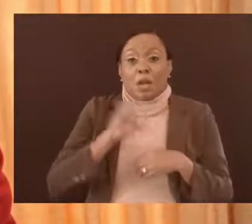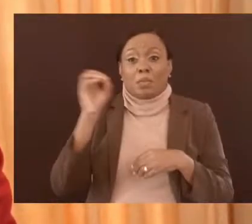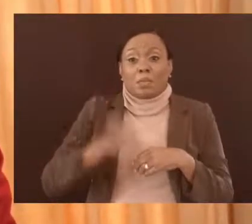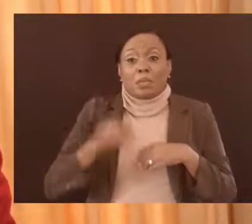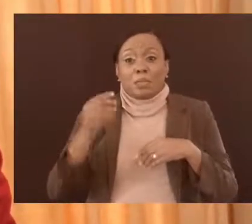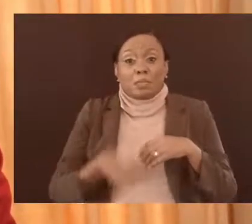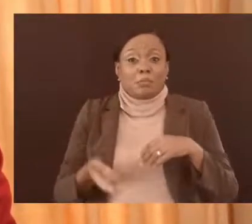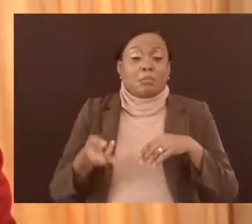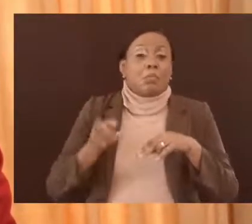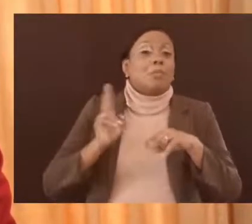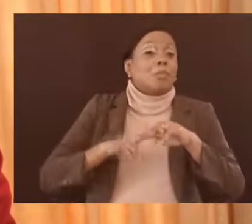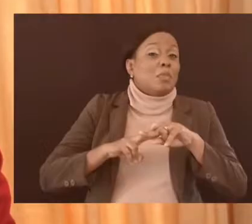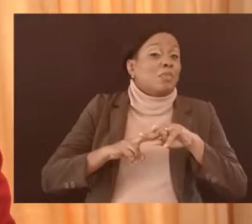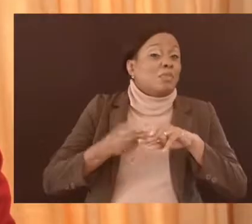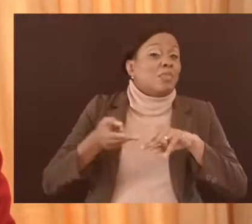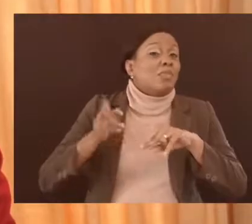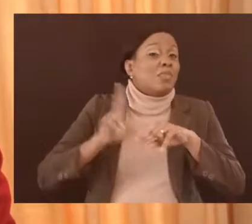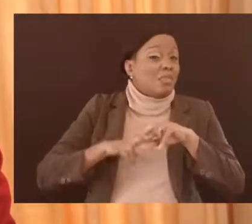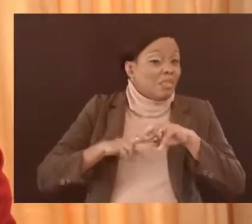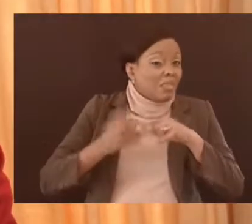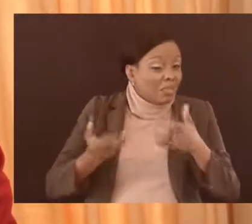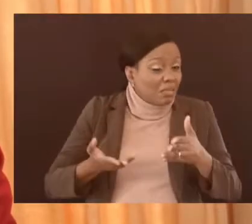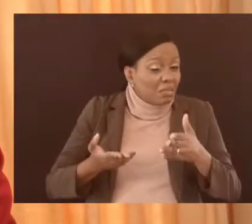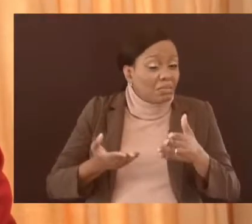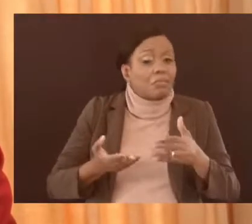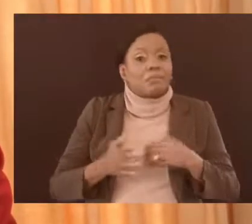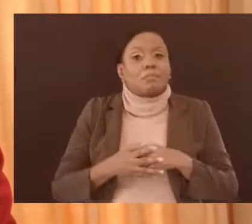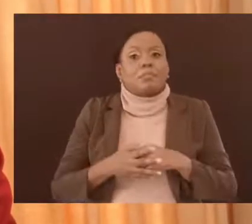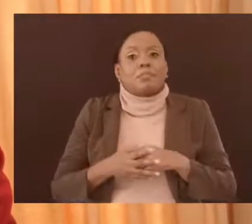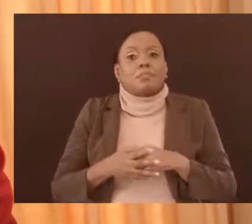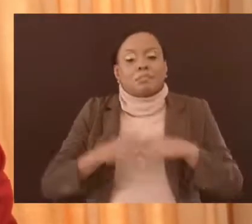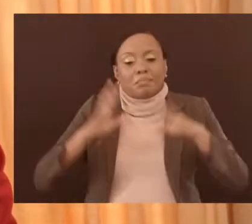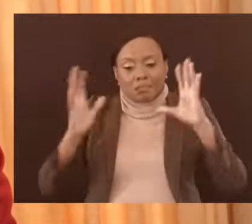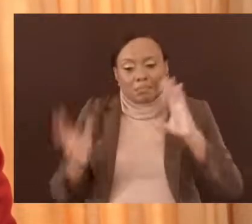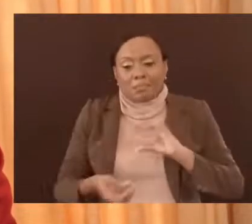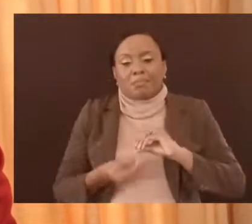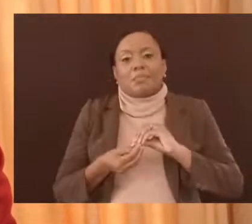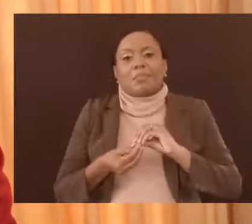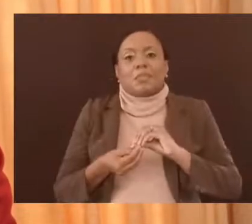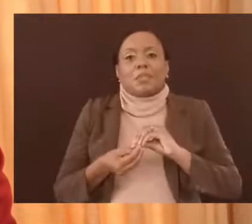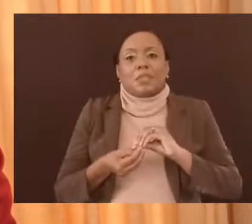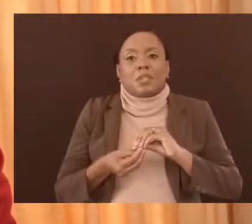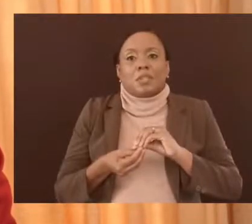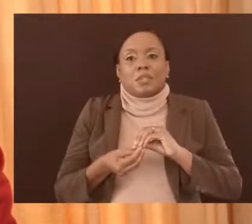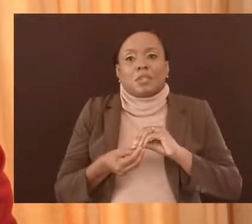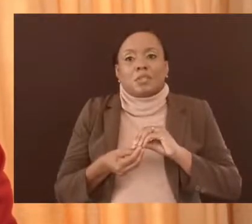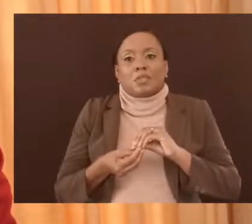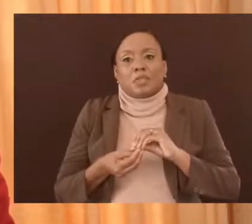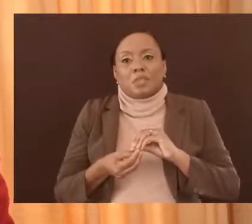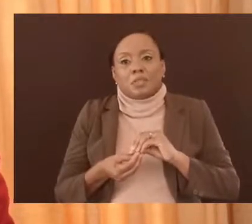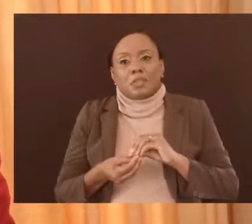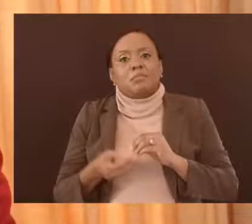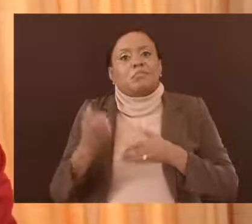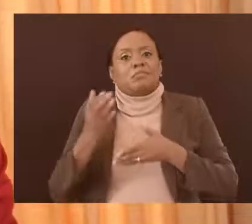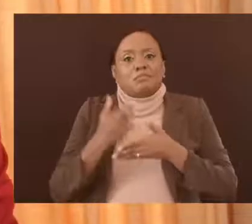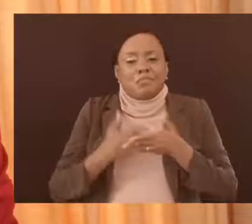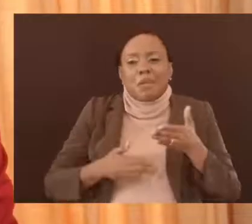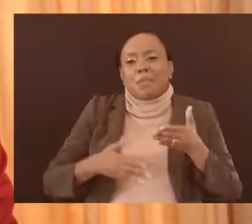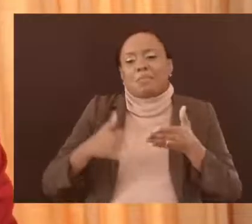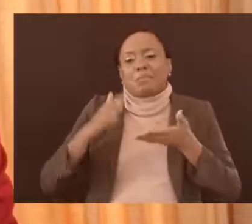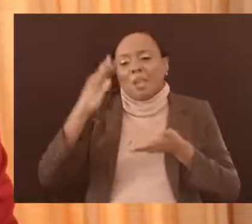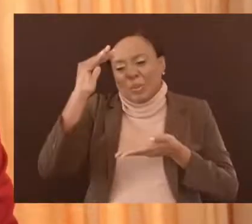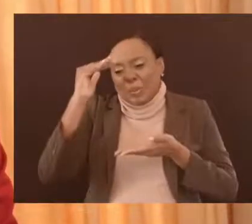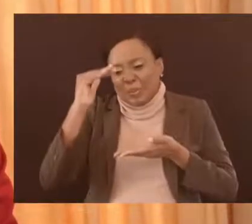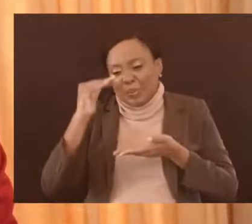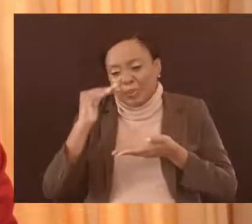from 24 in 2020 to 37, there was an overall decline in the number of students who performed between 70 to